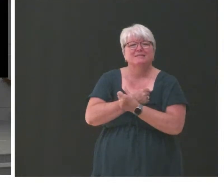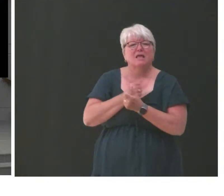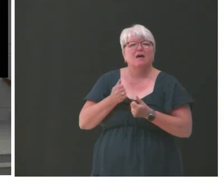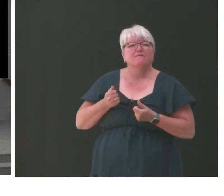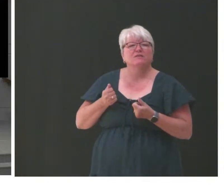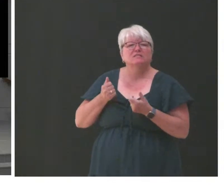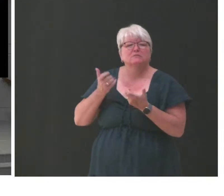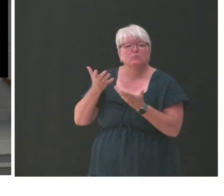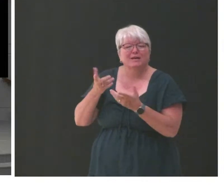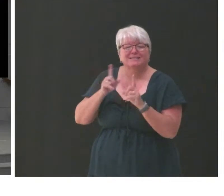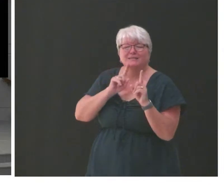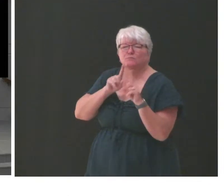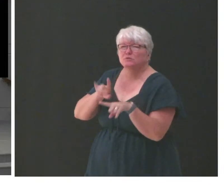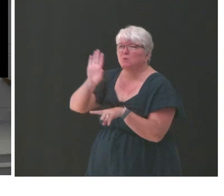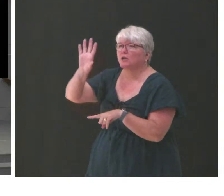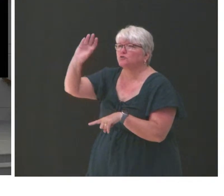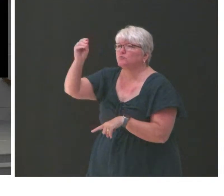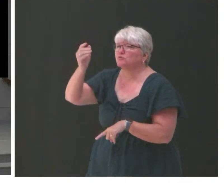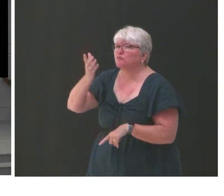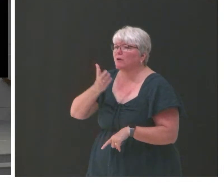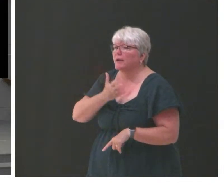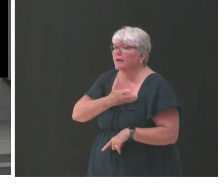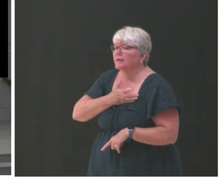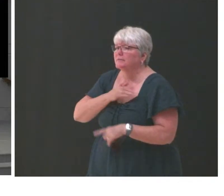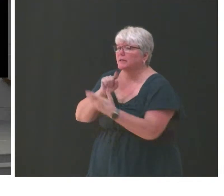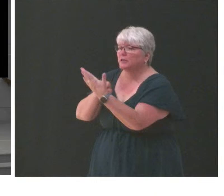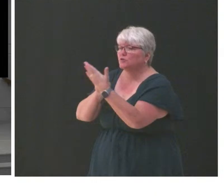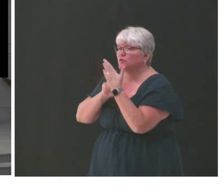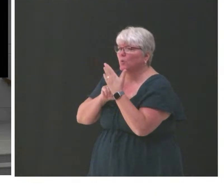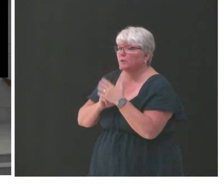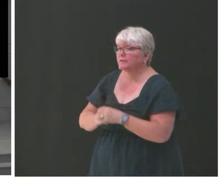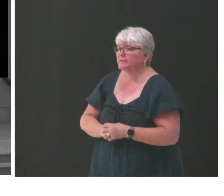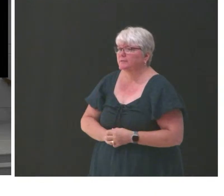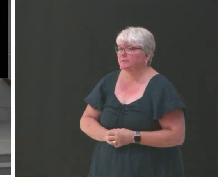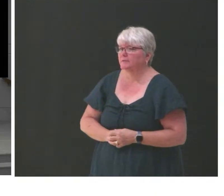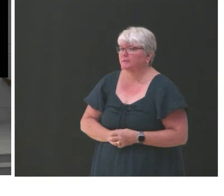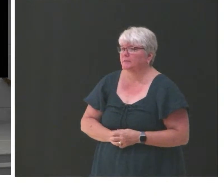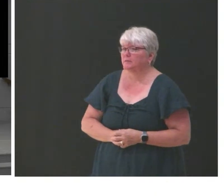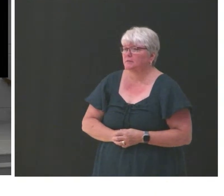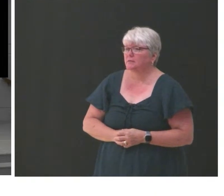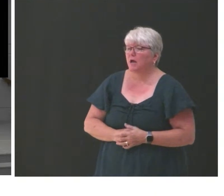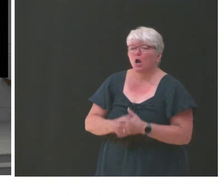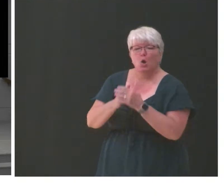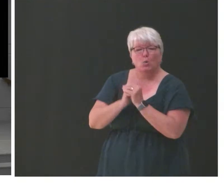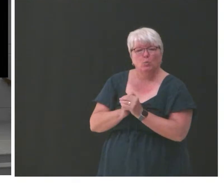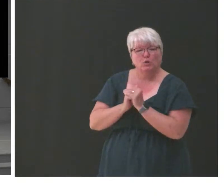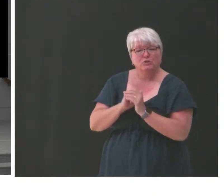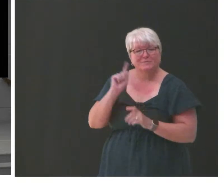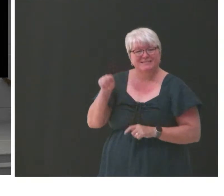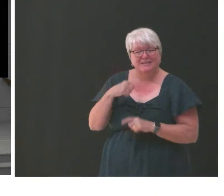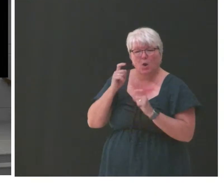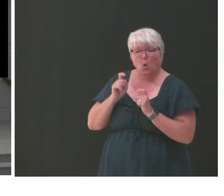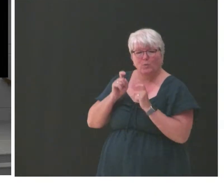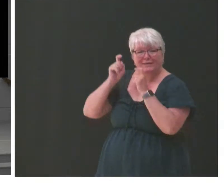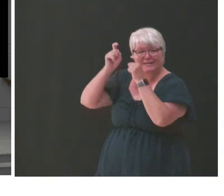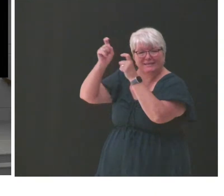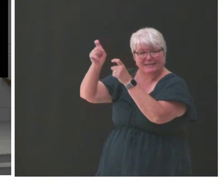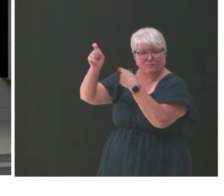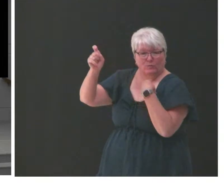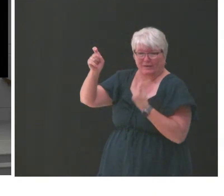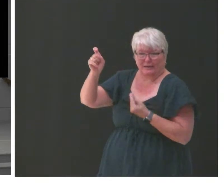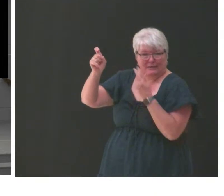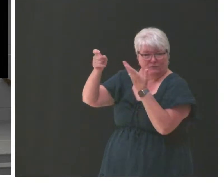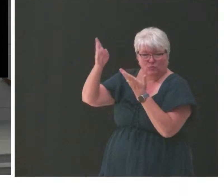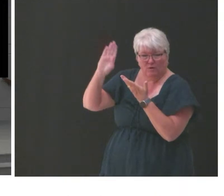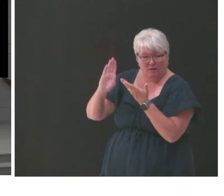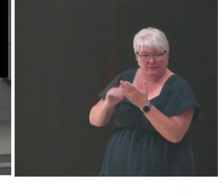expressed in response to the grace that he has shown us. And worship is the only gift that you can give to